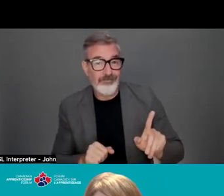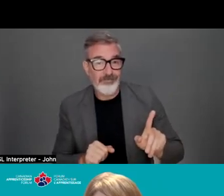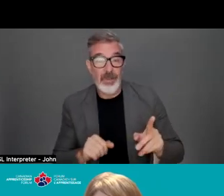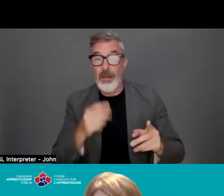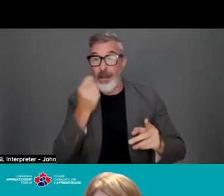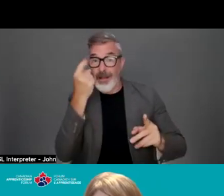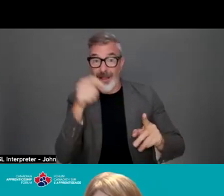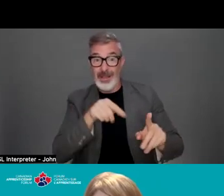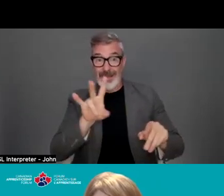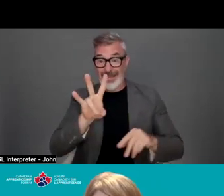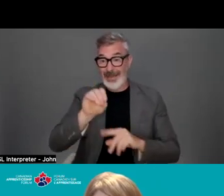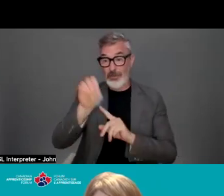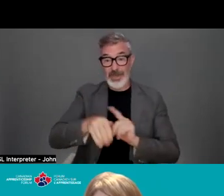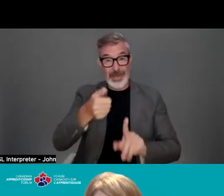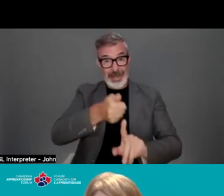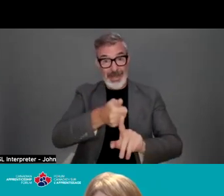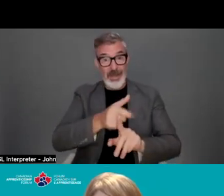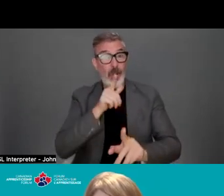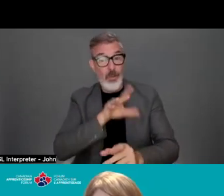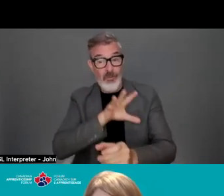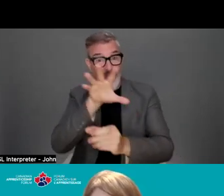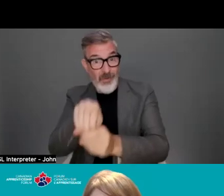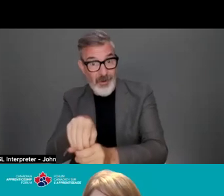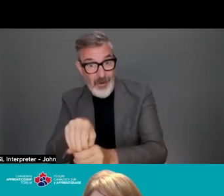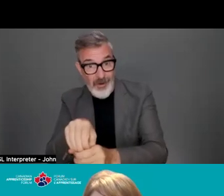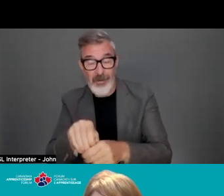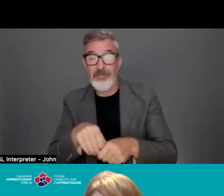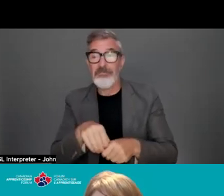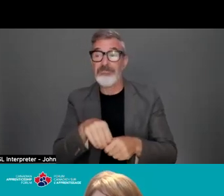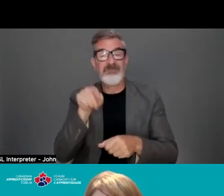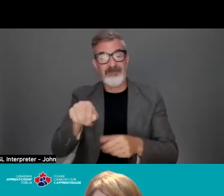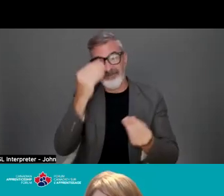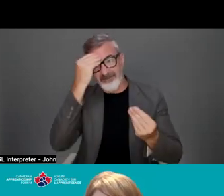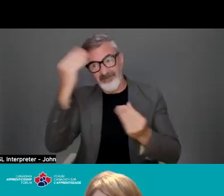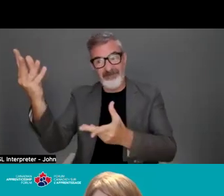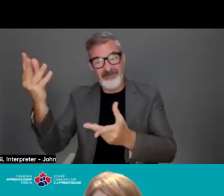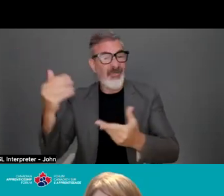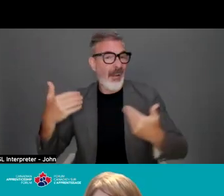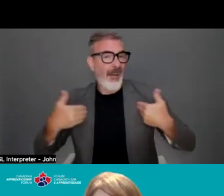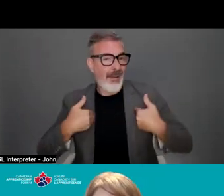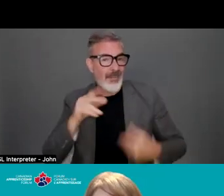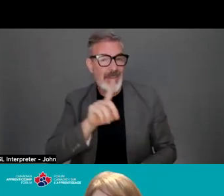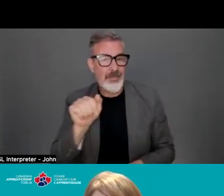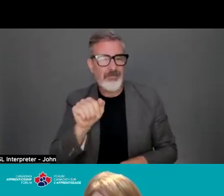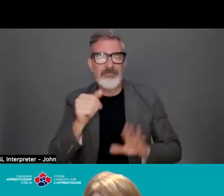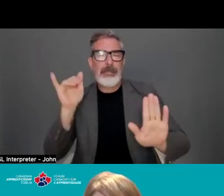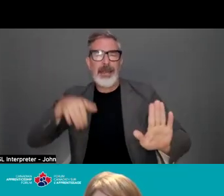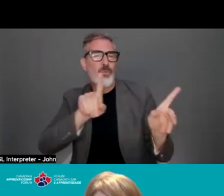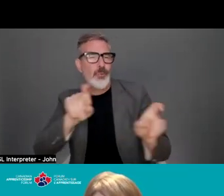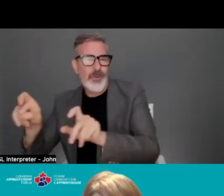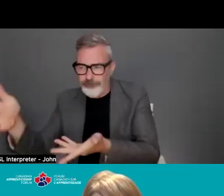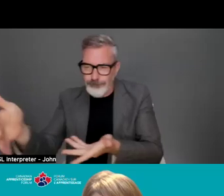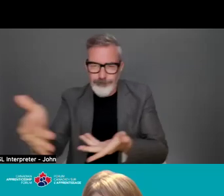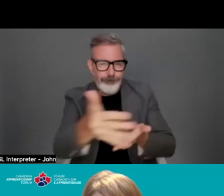reported having a disability in the National Apprenticeship Survey, but that is probably